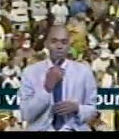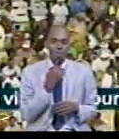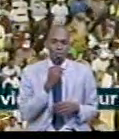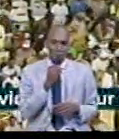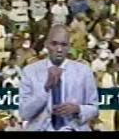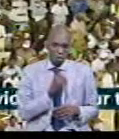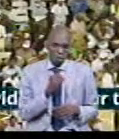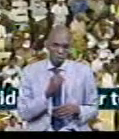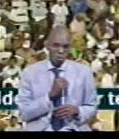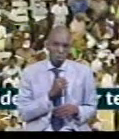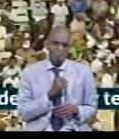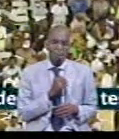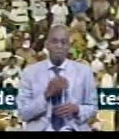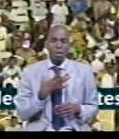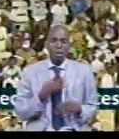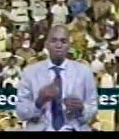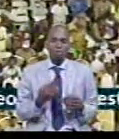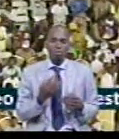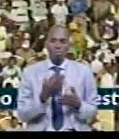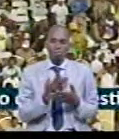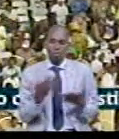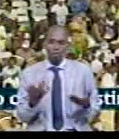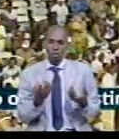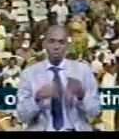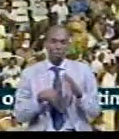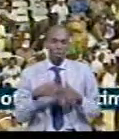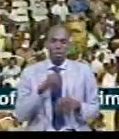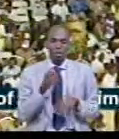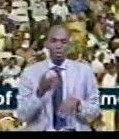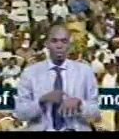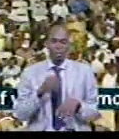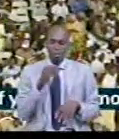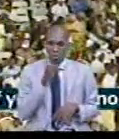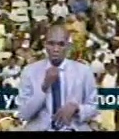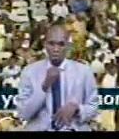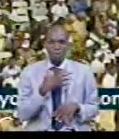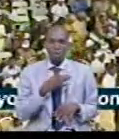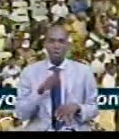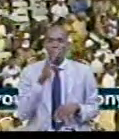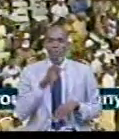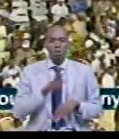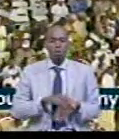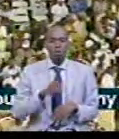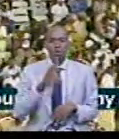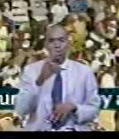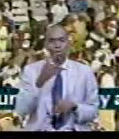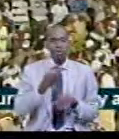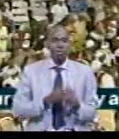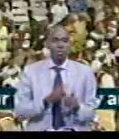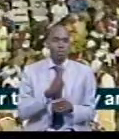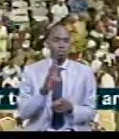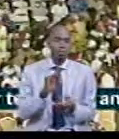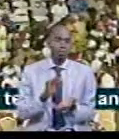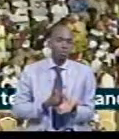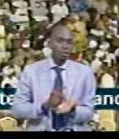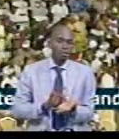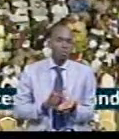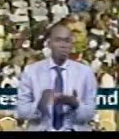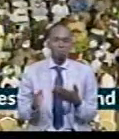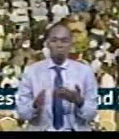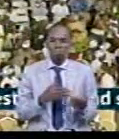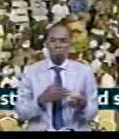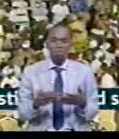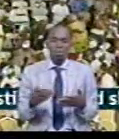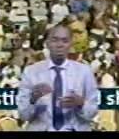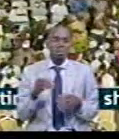out while coughing. He was placed on a 6-month medication. However, the cough stopped around September